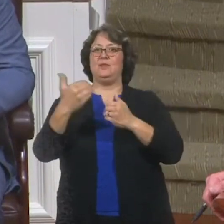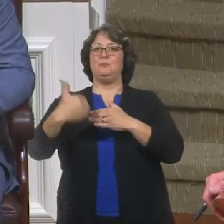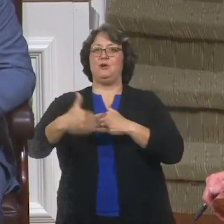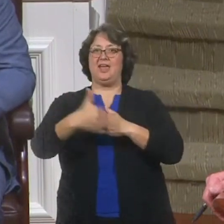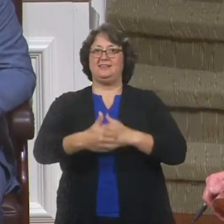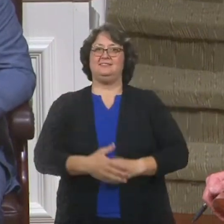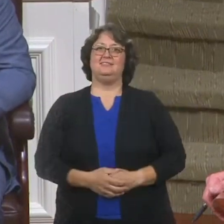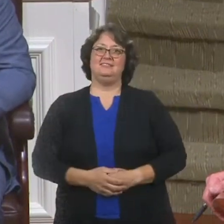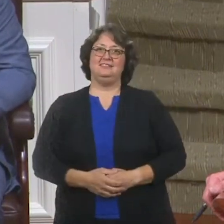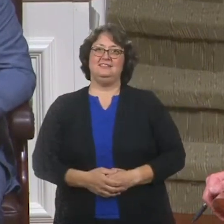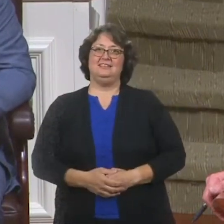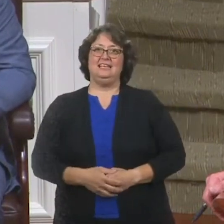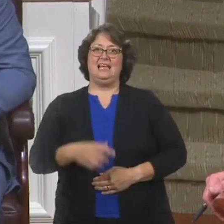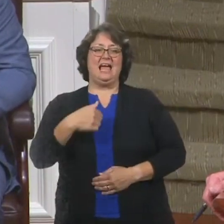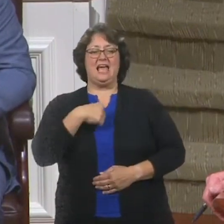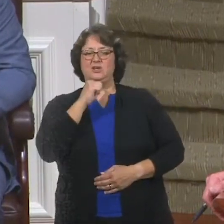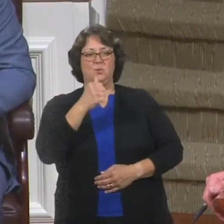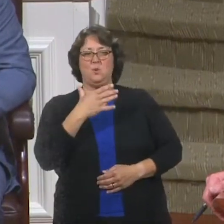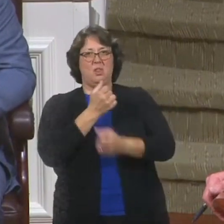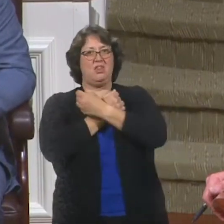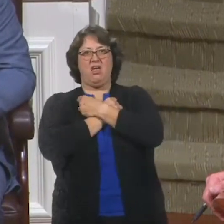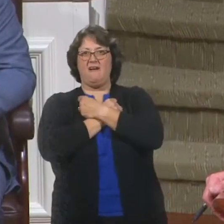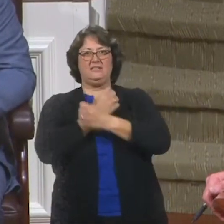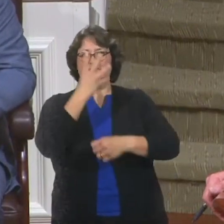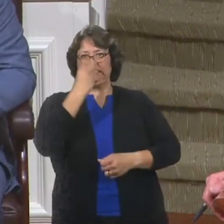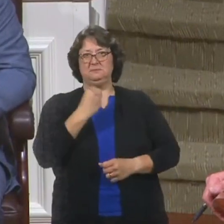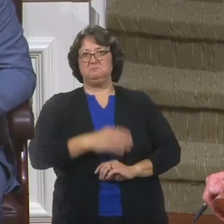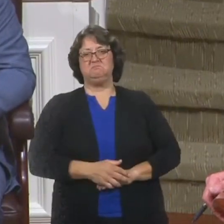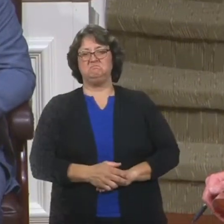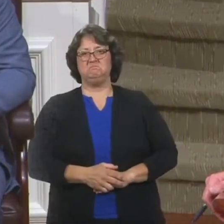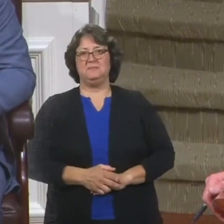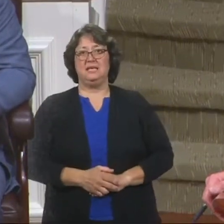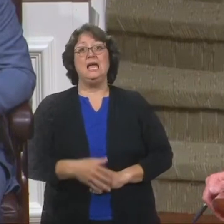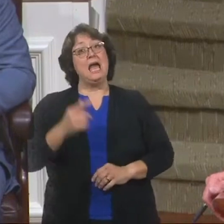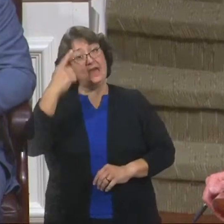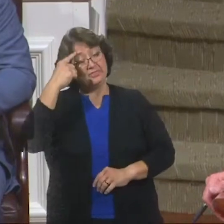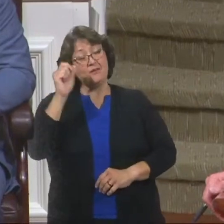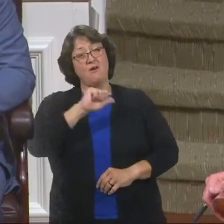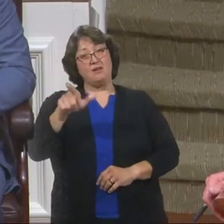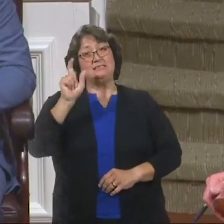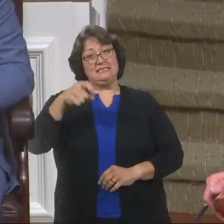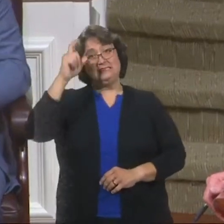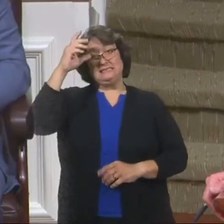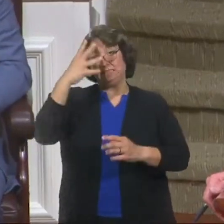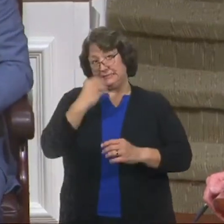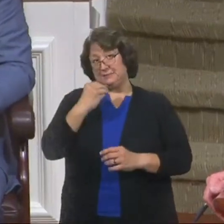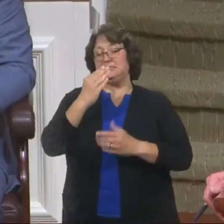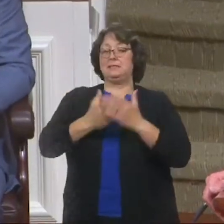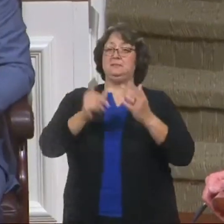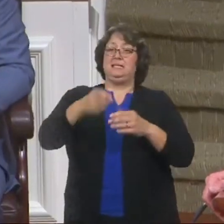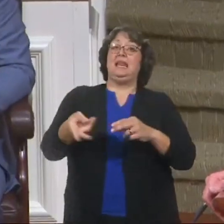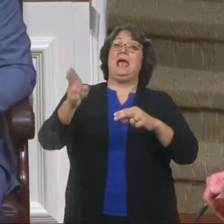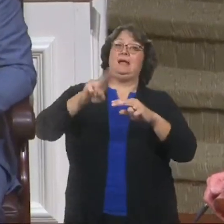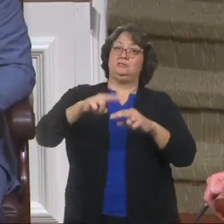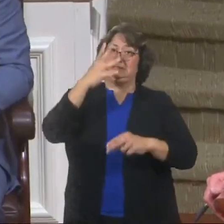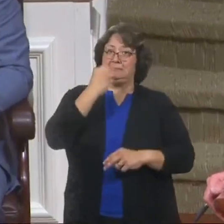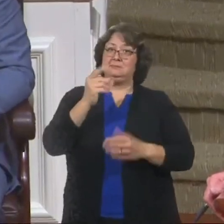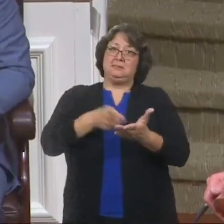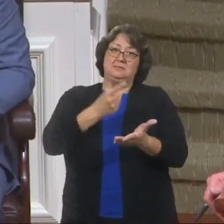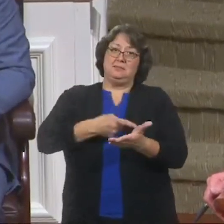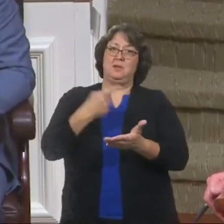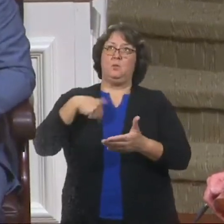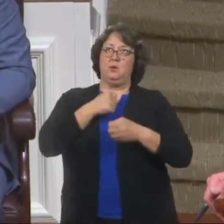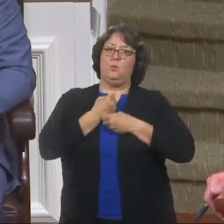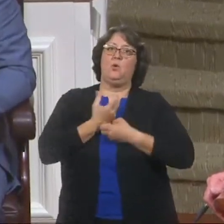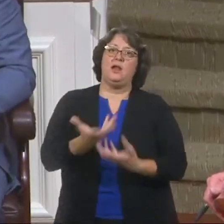Bread. He says, I don't love sleep. I think all of us need sleep, and some of us might need a little bit extra sleep from time to time. We get worn